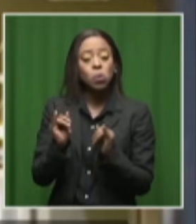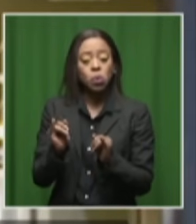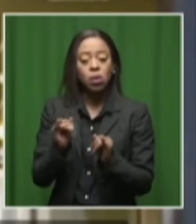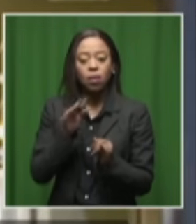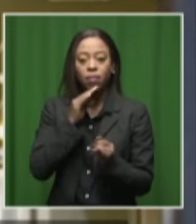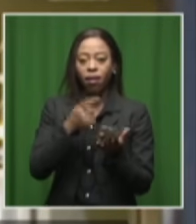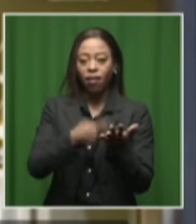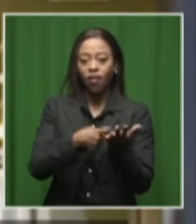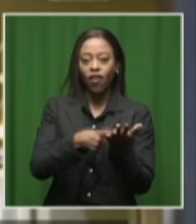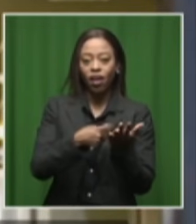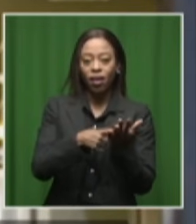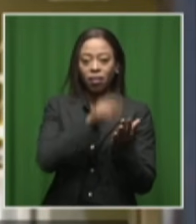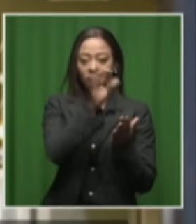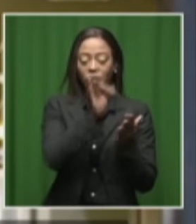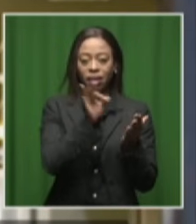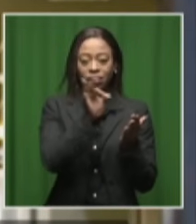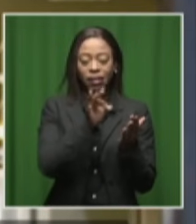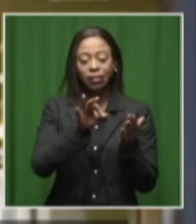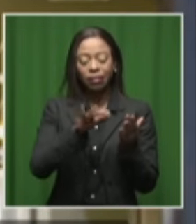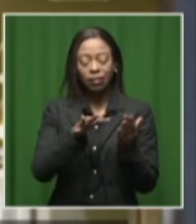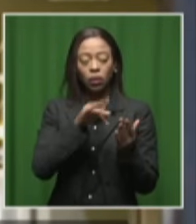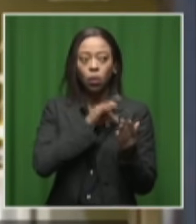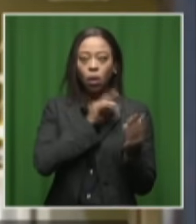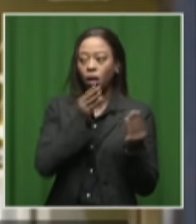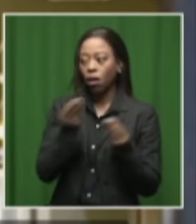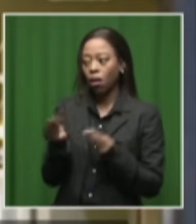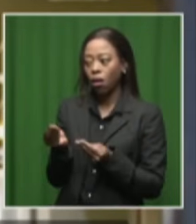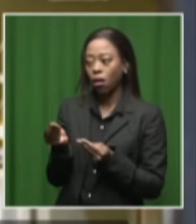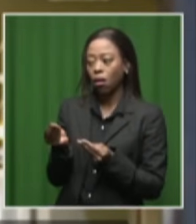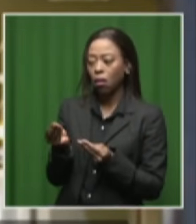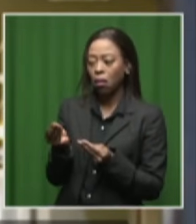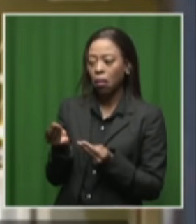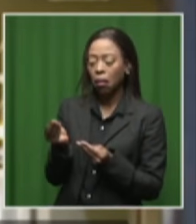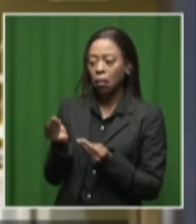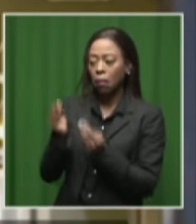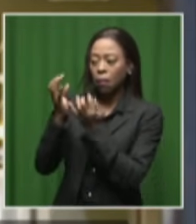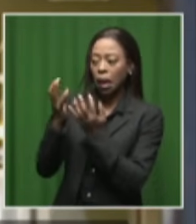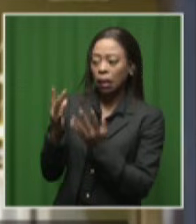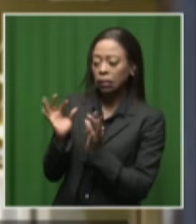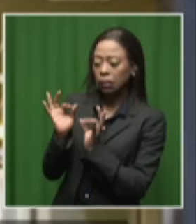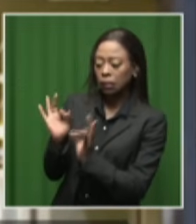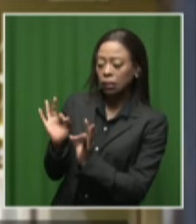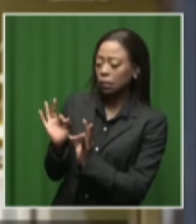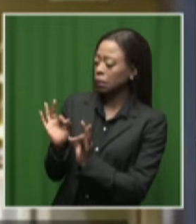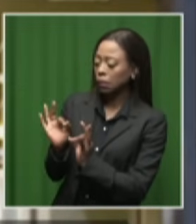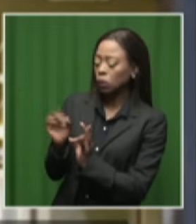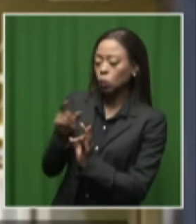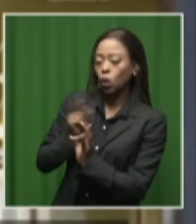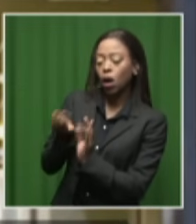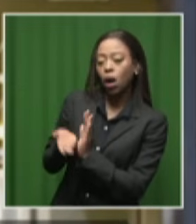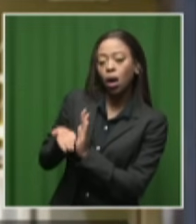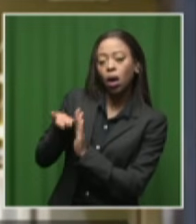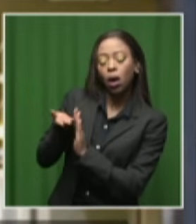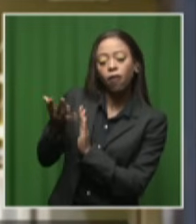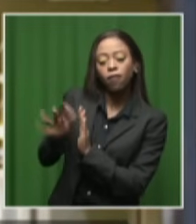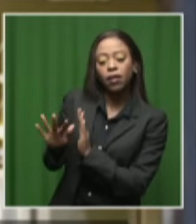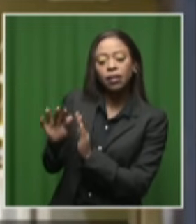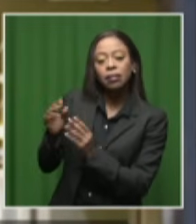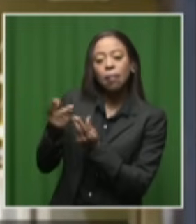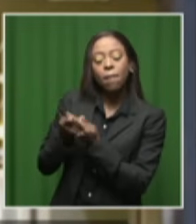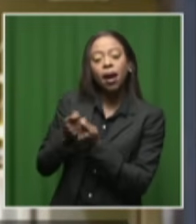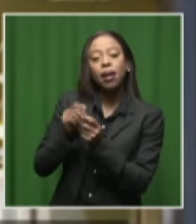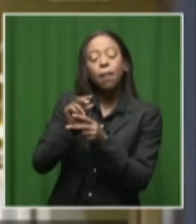credit ratings. The credit rating agencies are likely to see the budget as credit negative because of the increase in the planned